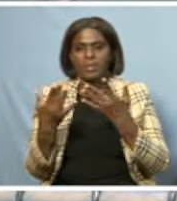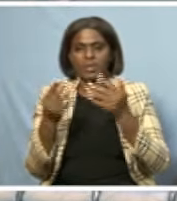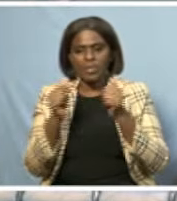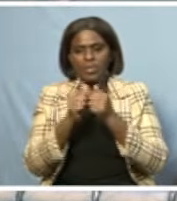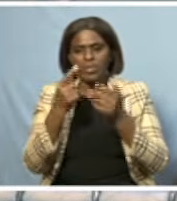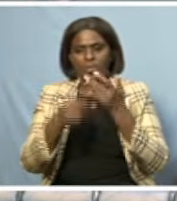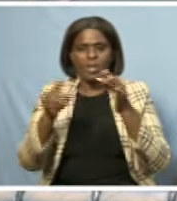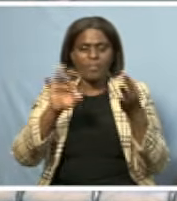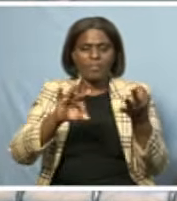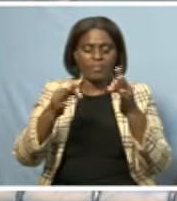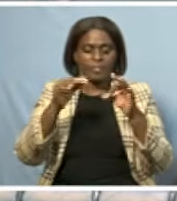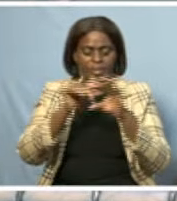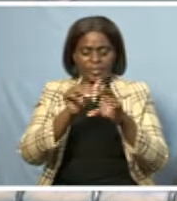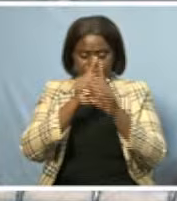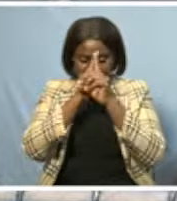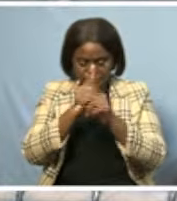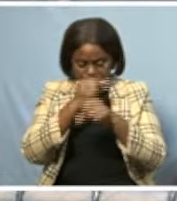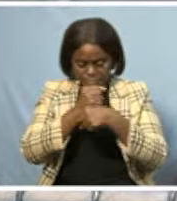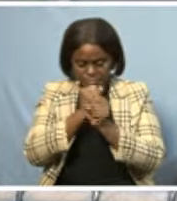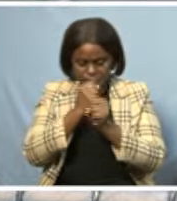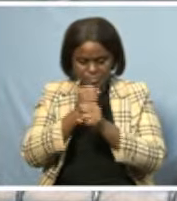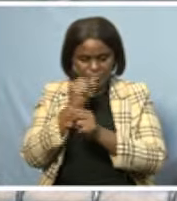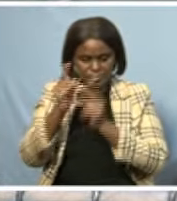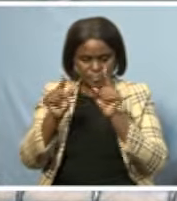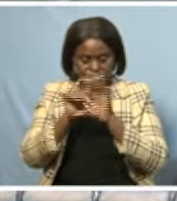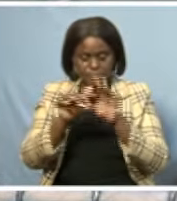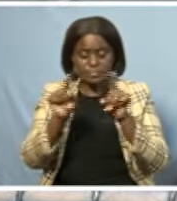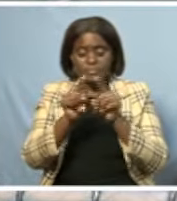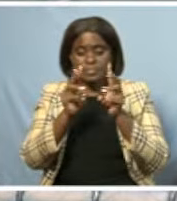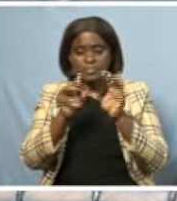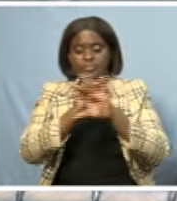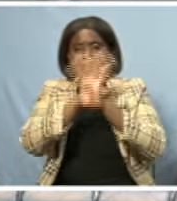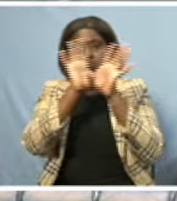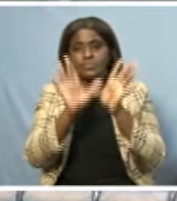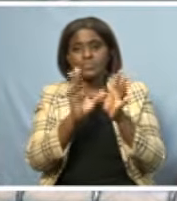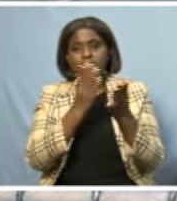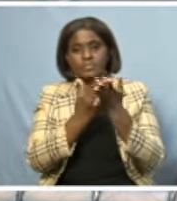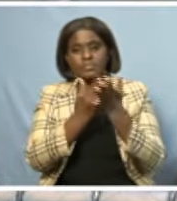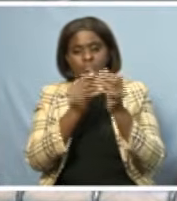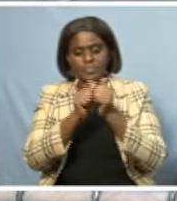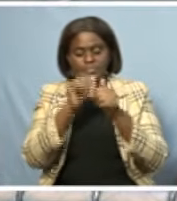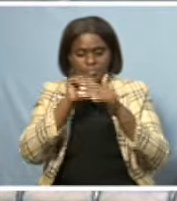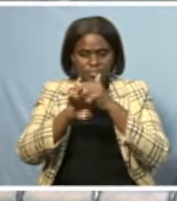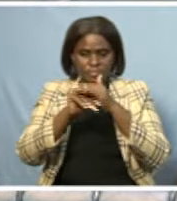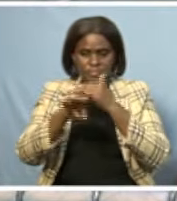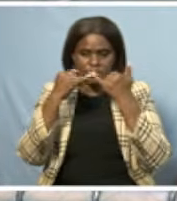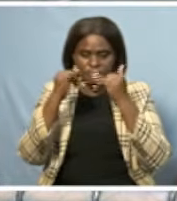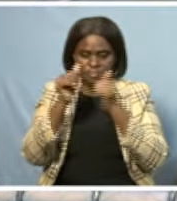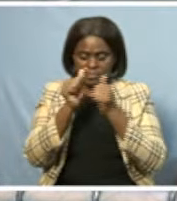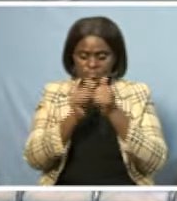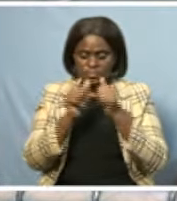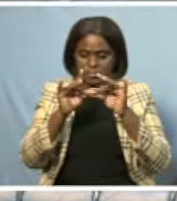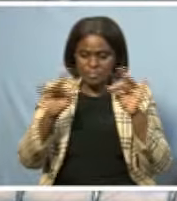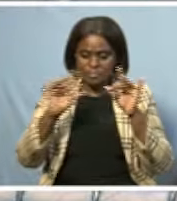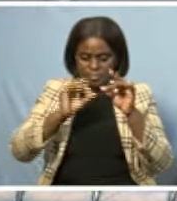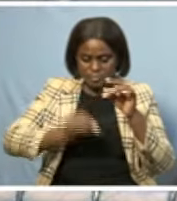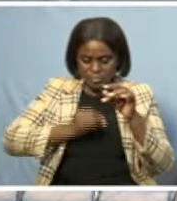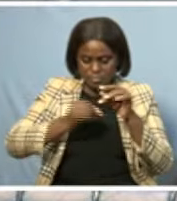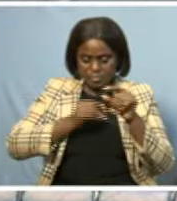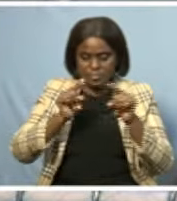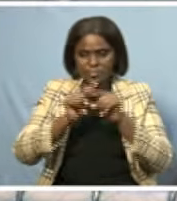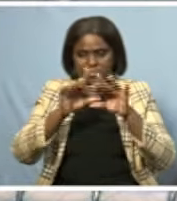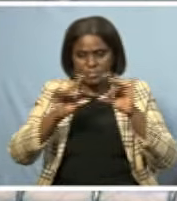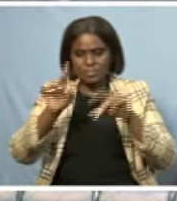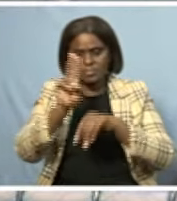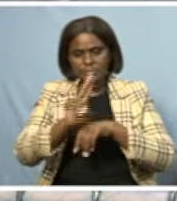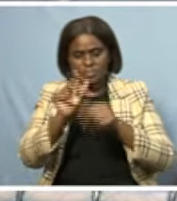and fairness in decision-making process, and in this regard, clear and accessible information about land ownership, land use,